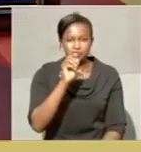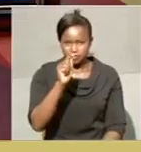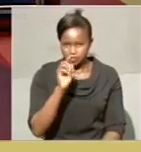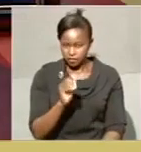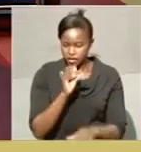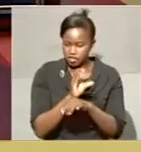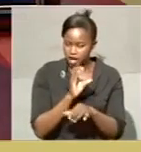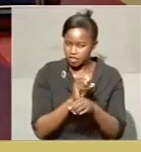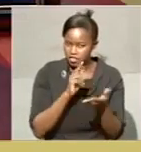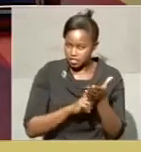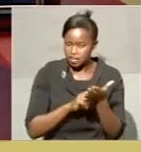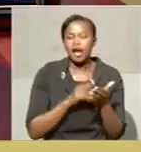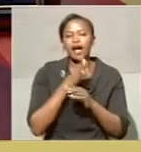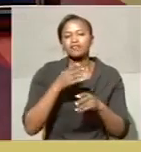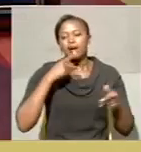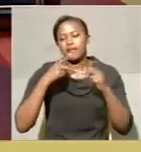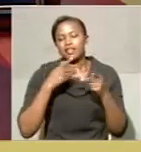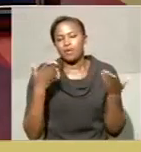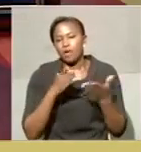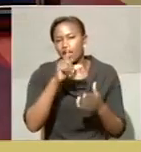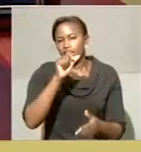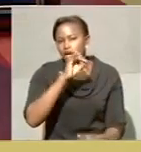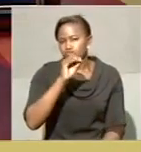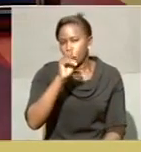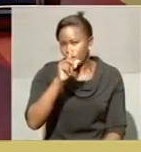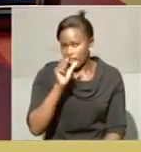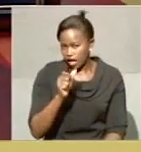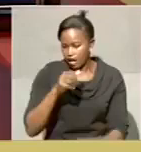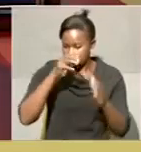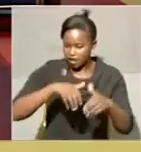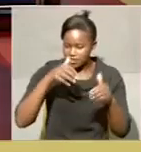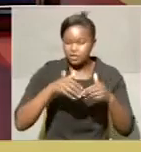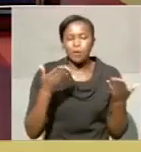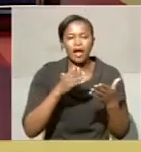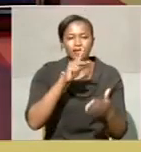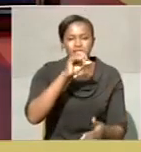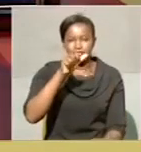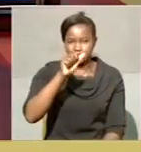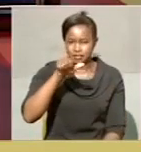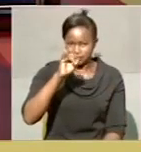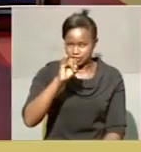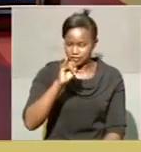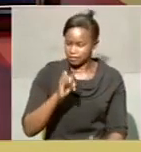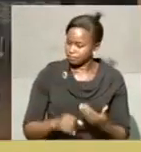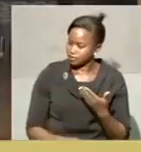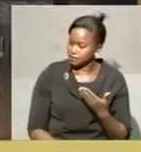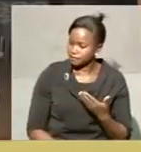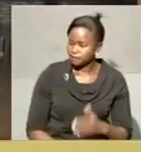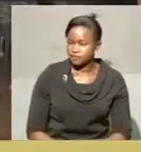before hosting congregants to a reception at Lajola Gardens in Kisasi, a suburb in Kampala.